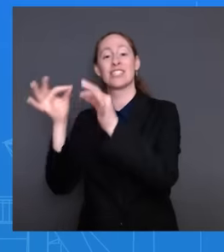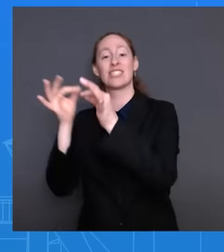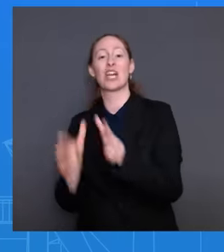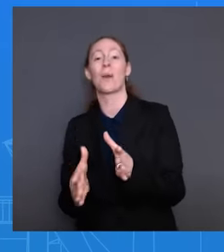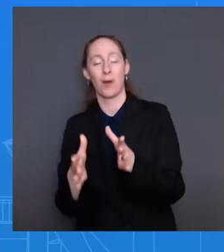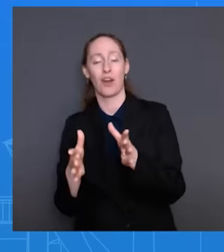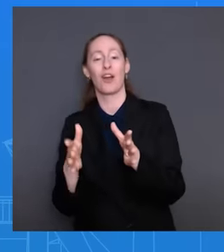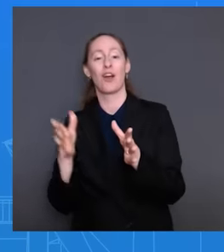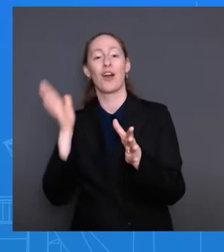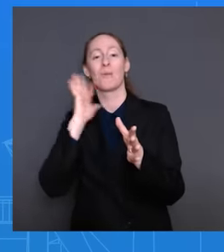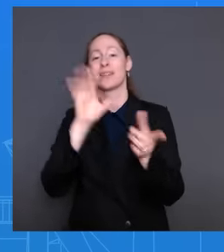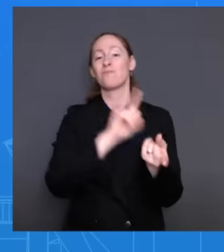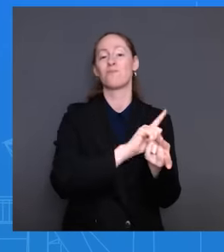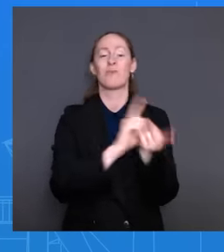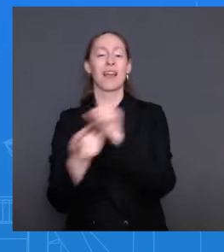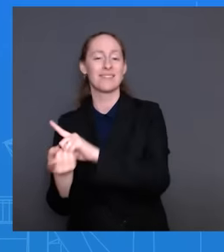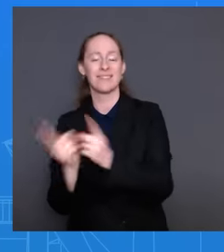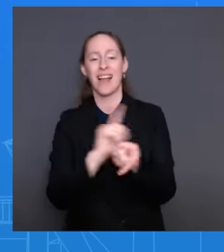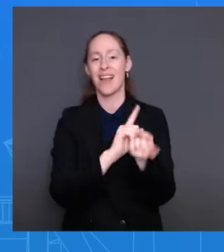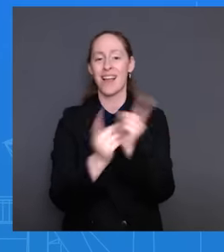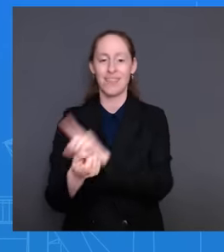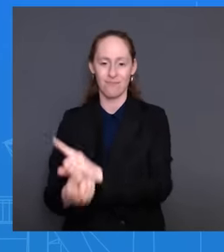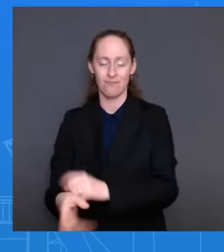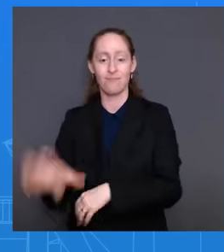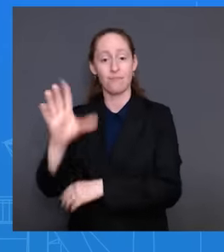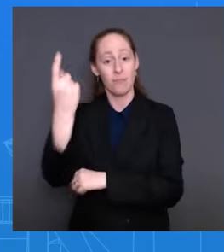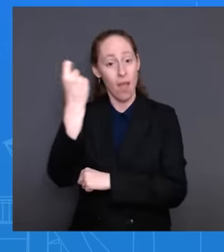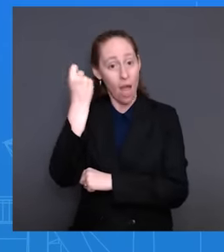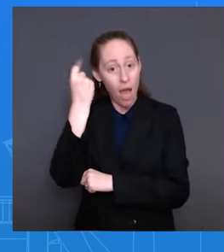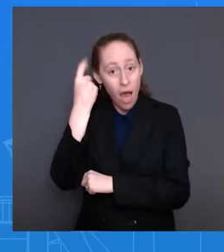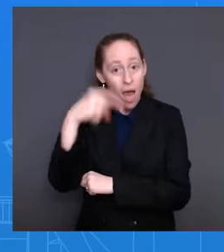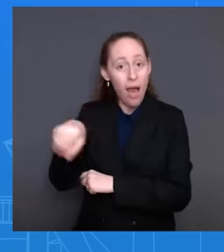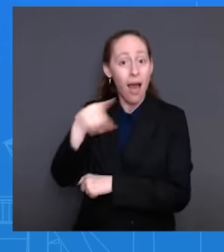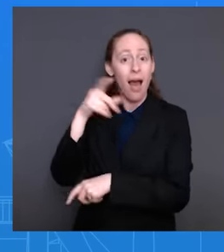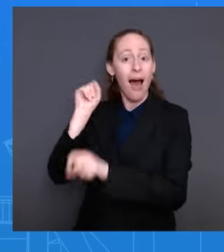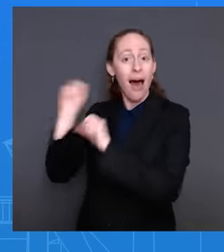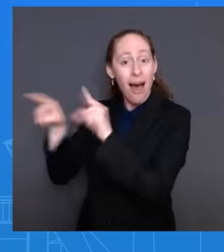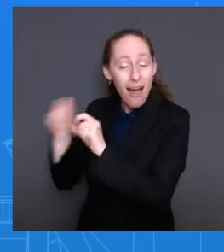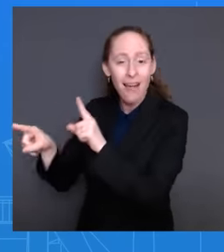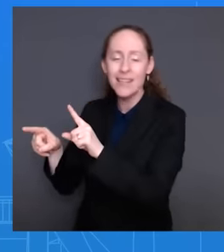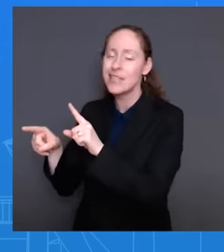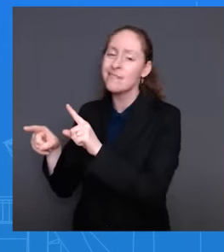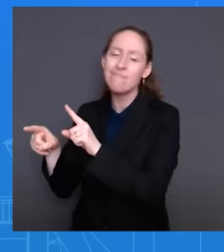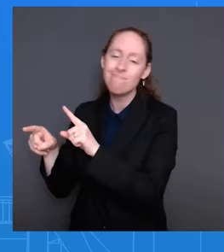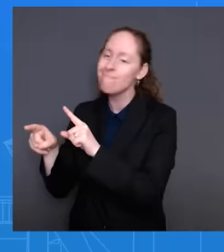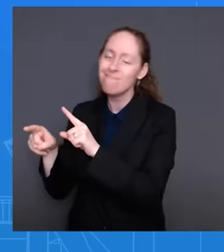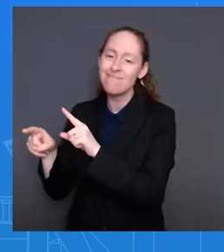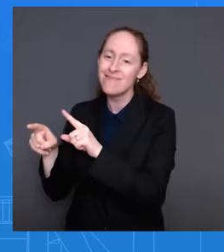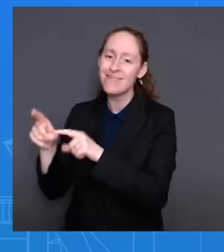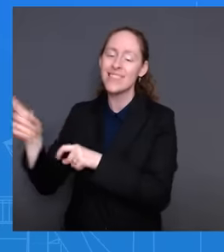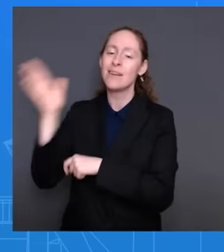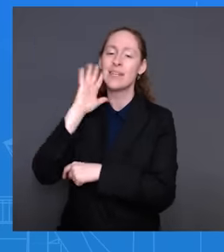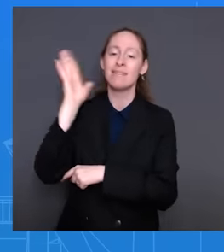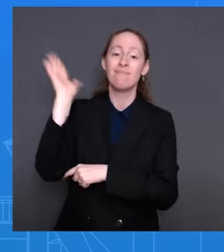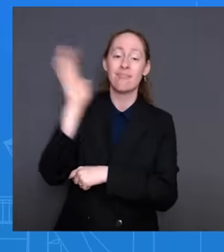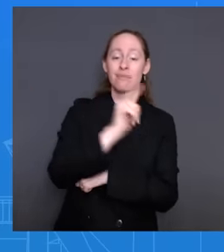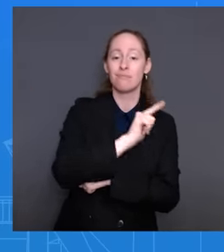going to come here and give some words, and then we'll start the briefing. Thank you.